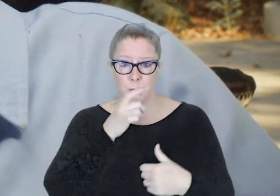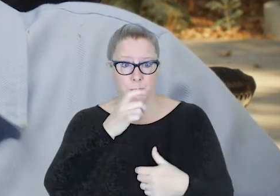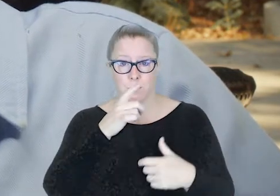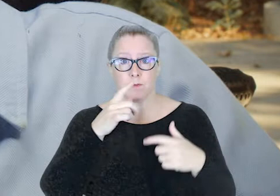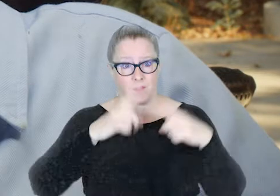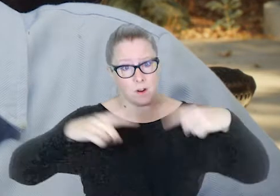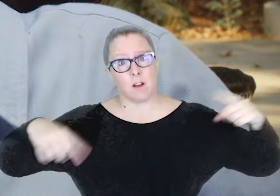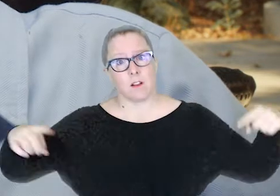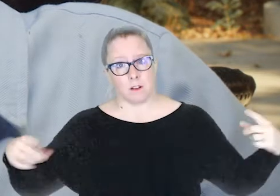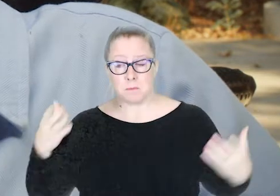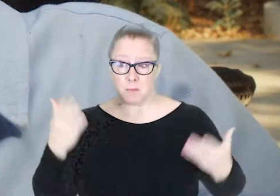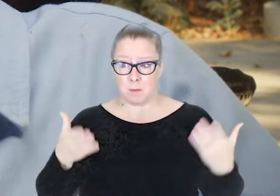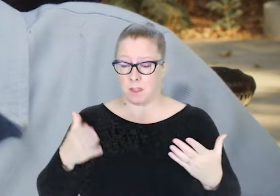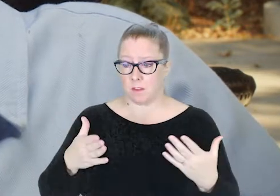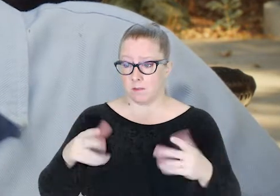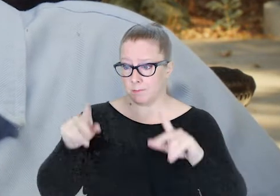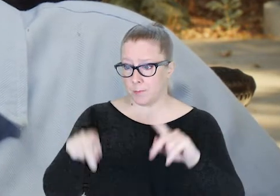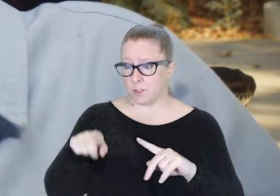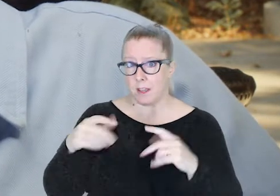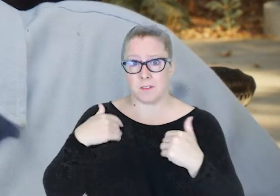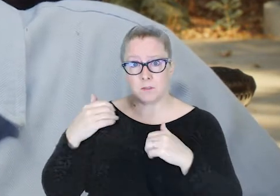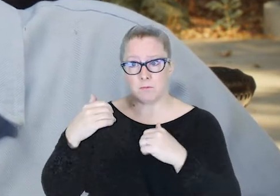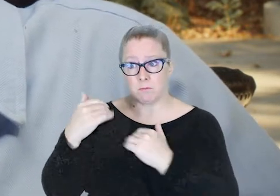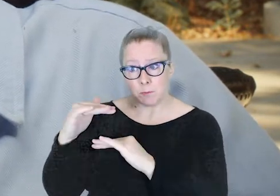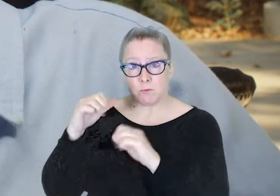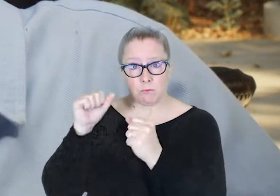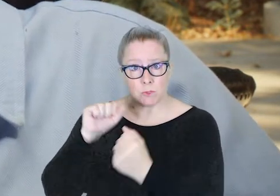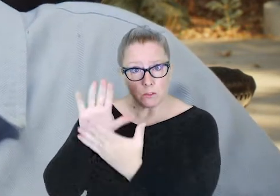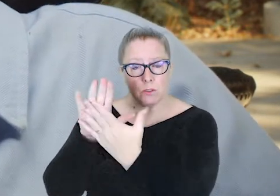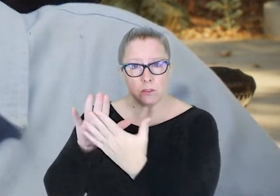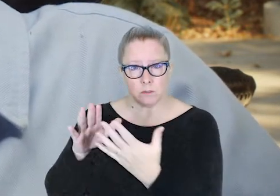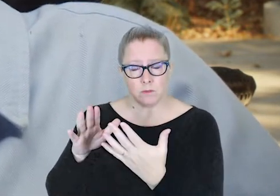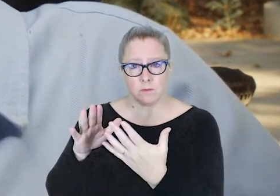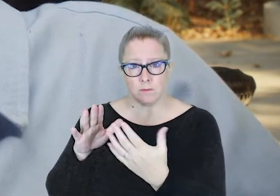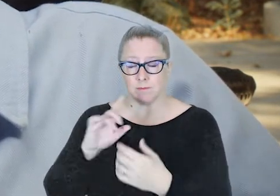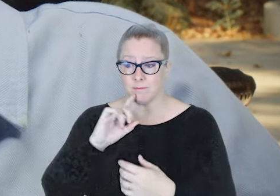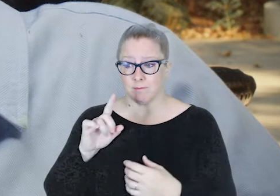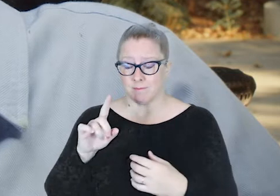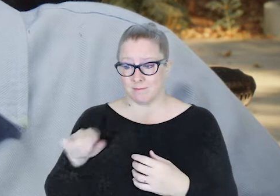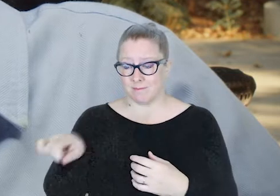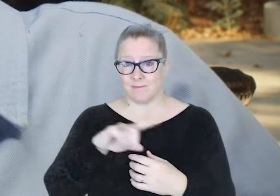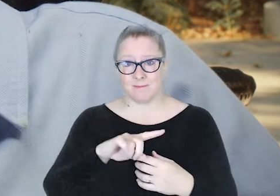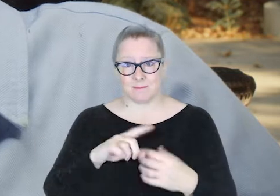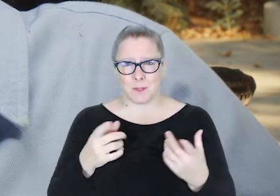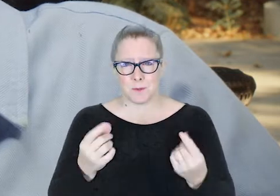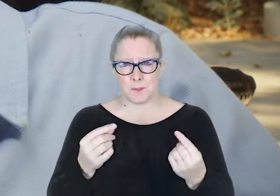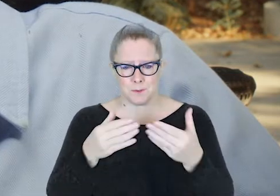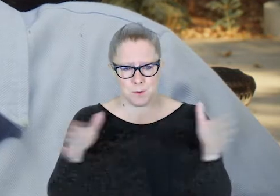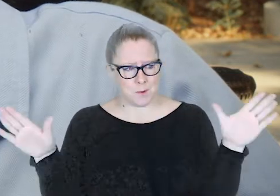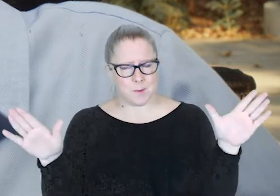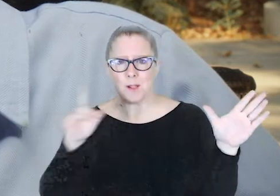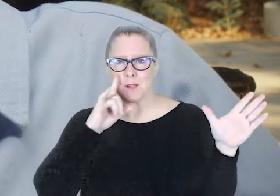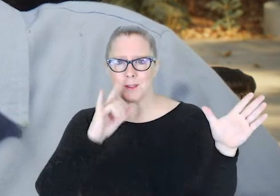wide variety of users. Users that might have certain kinds of challenges. But really, ultimately, it